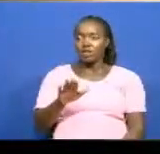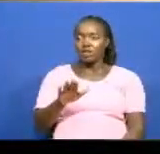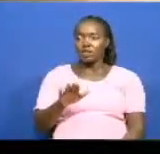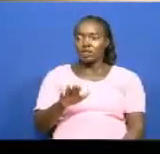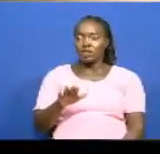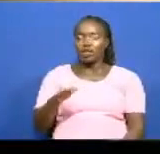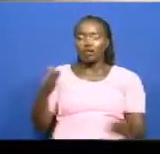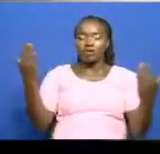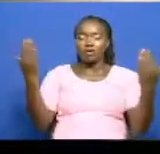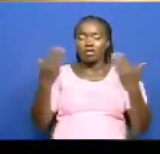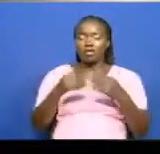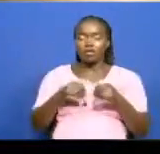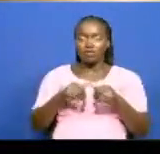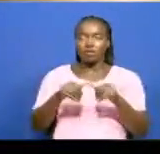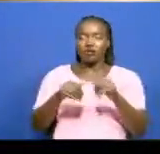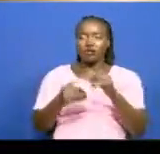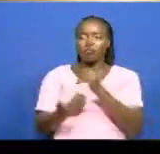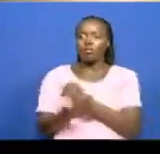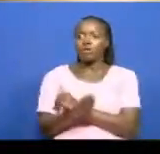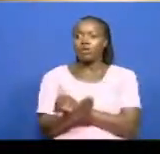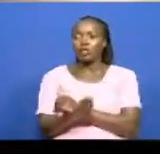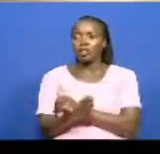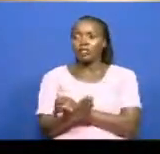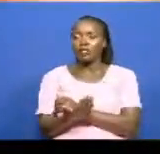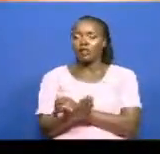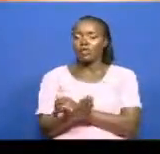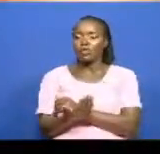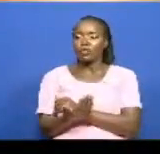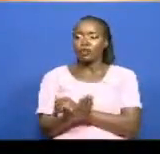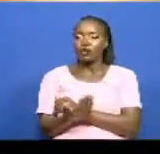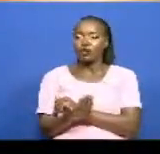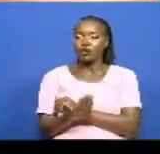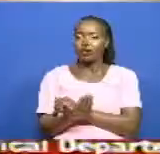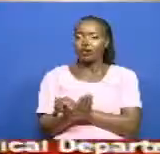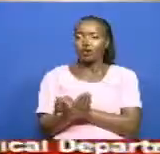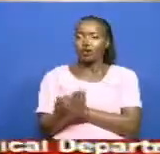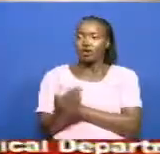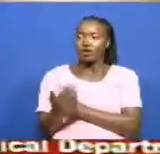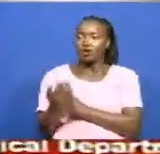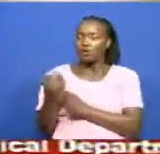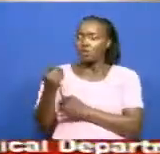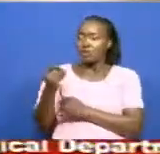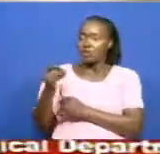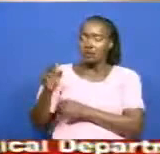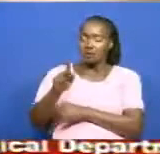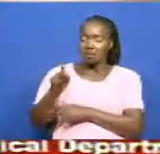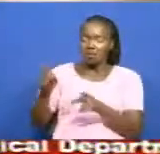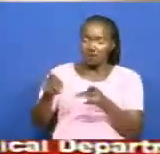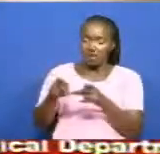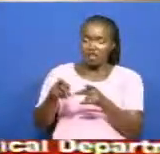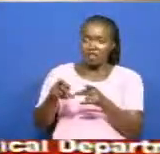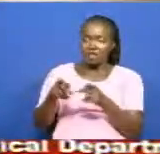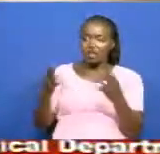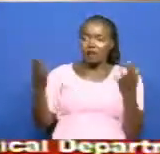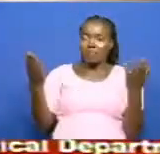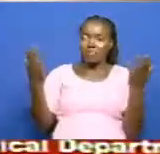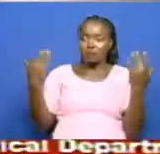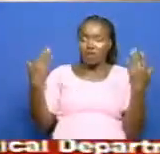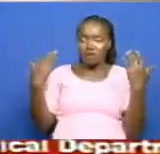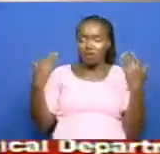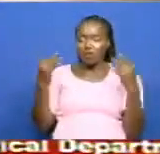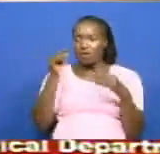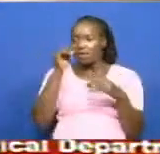the night will be. Tomorrow, there will be rains in the capital over a few places, and these will also affect Meru and